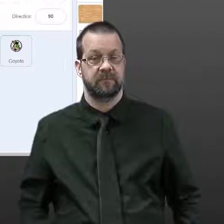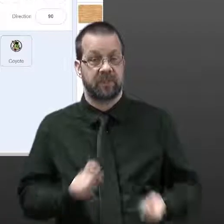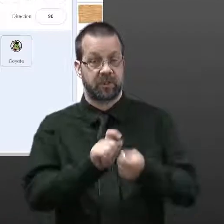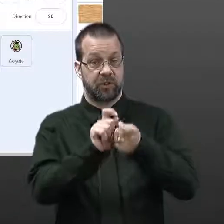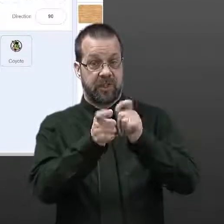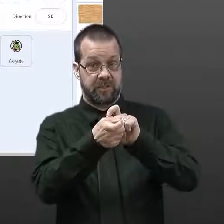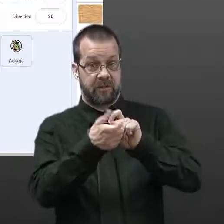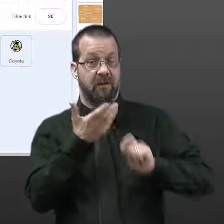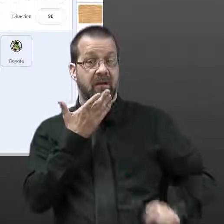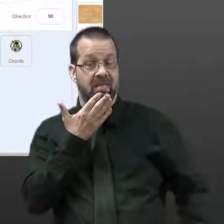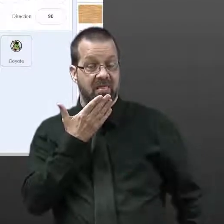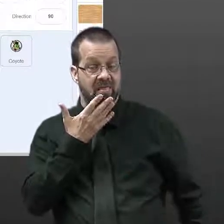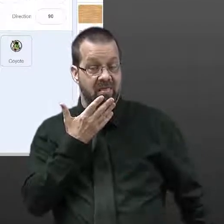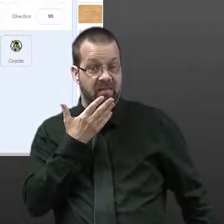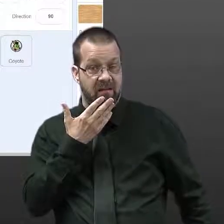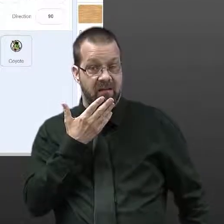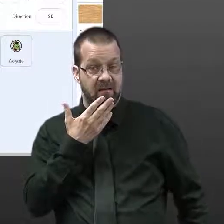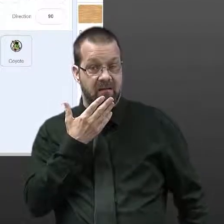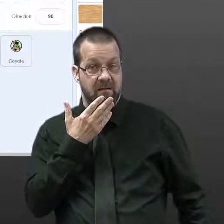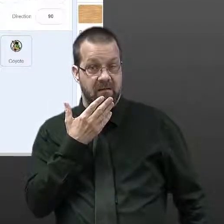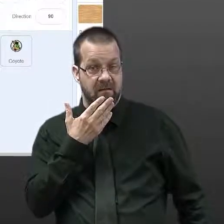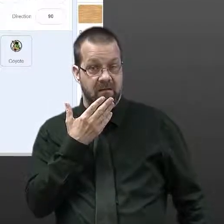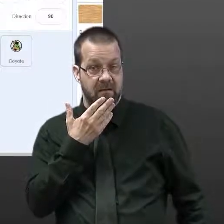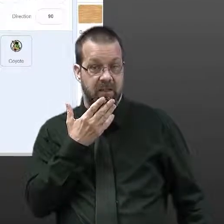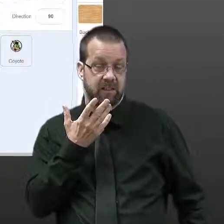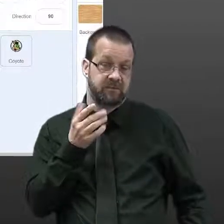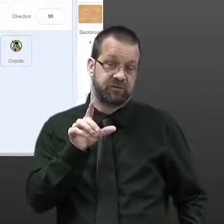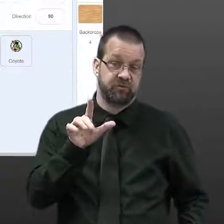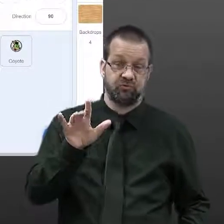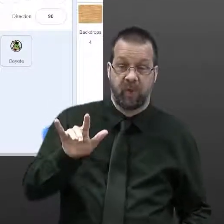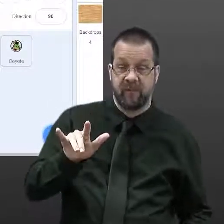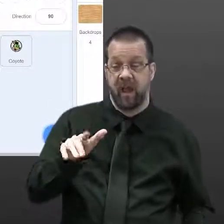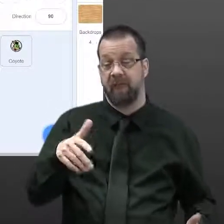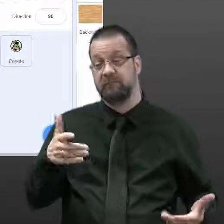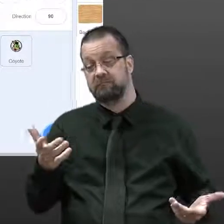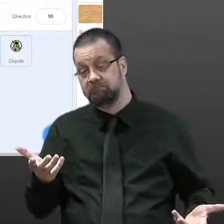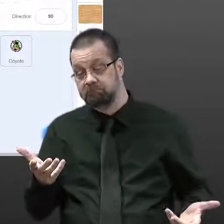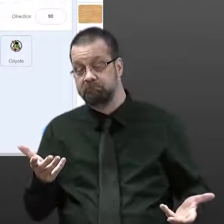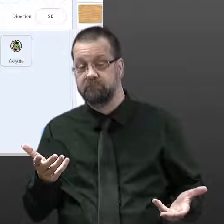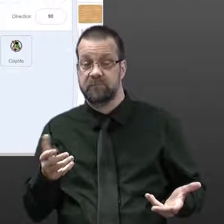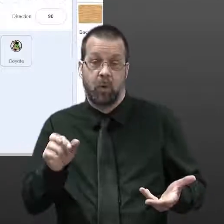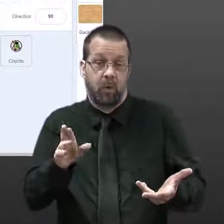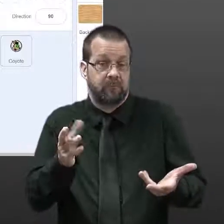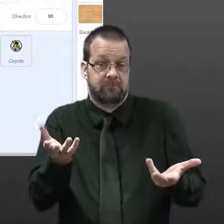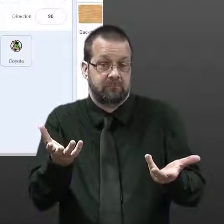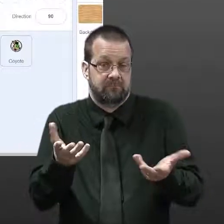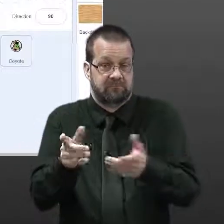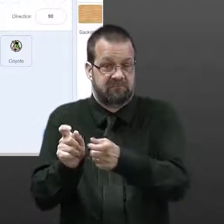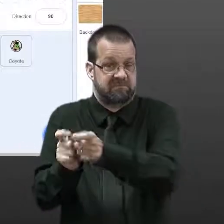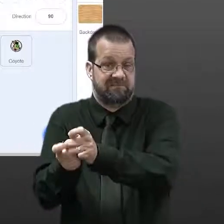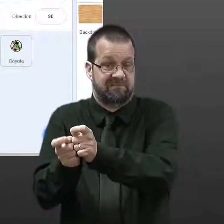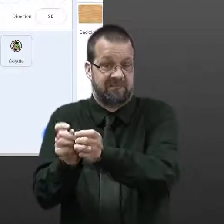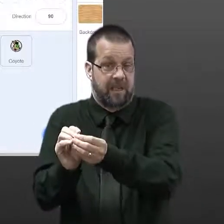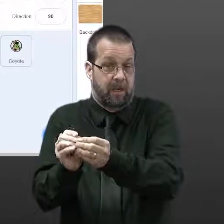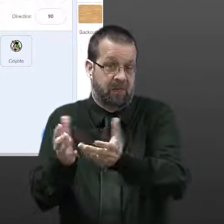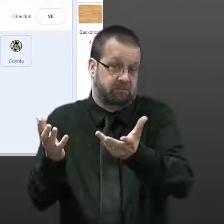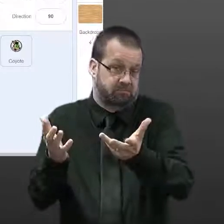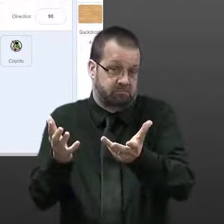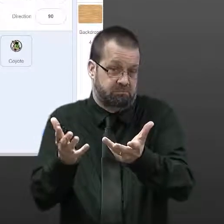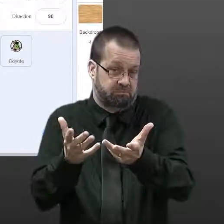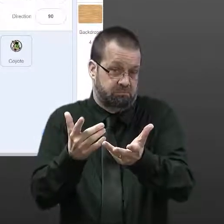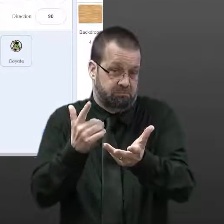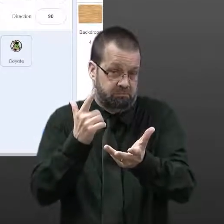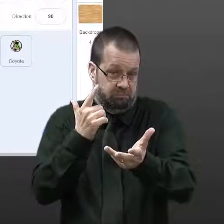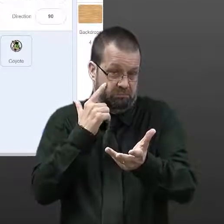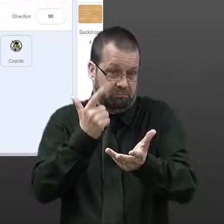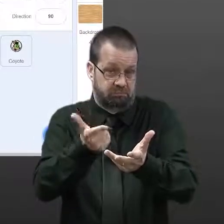change the color effect, and you can leave this as 25 or play with this number. And